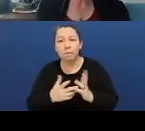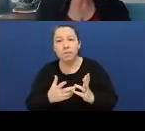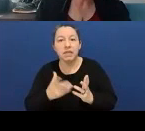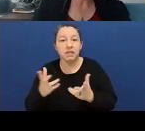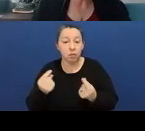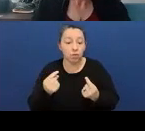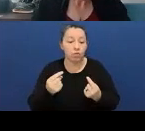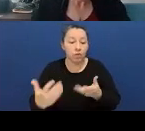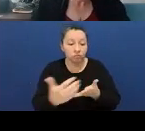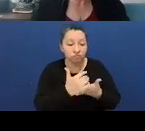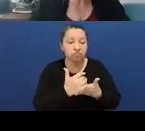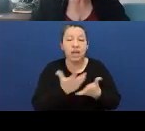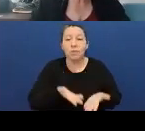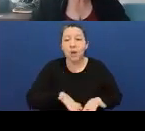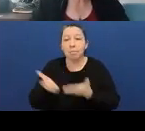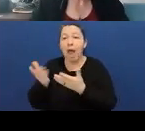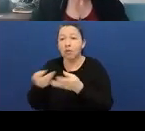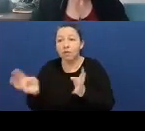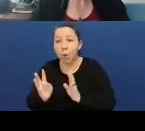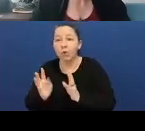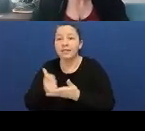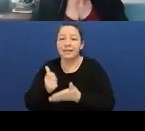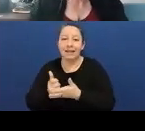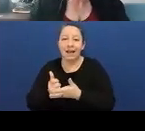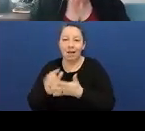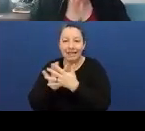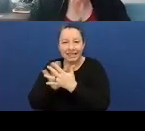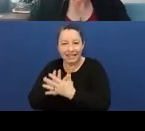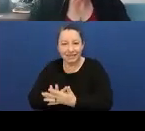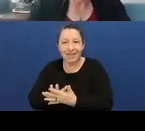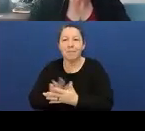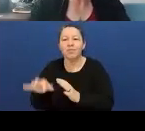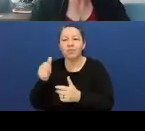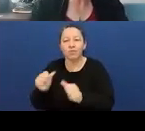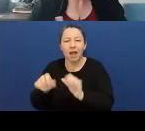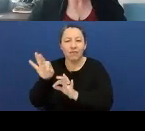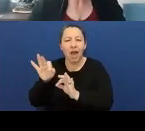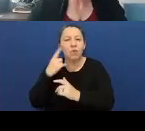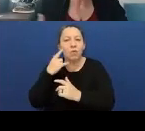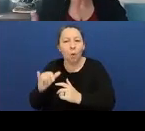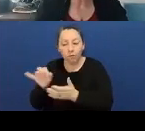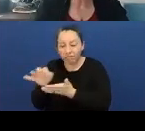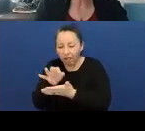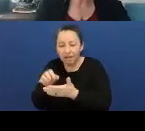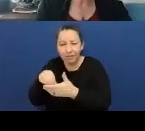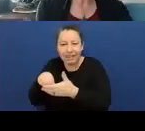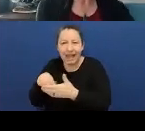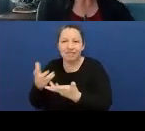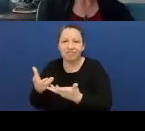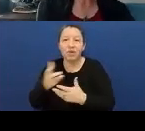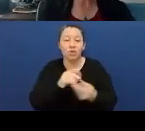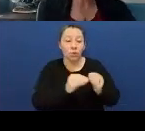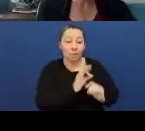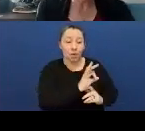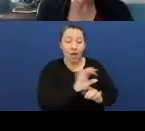help sift them out into these gold and try to find gold pieces at that point. So Site 9 is doing something similar